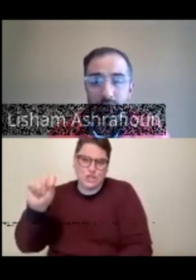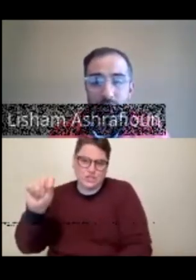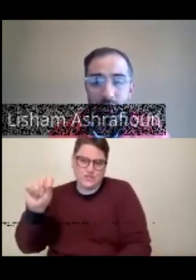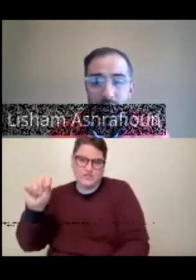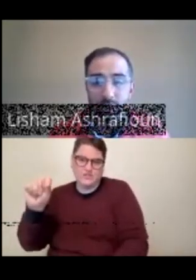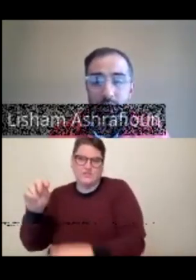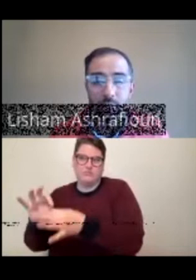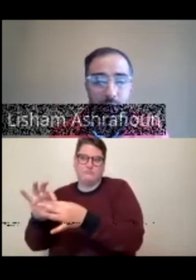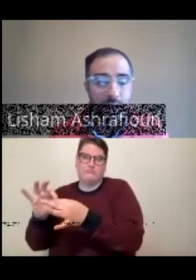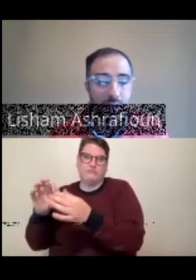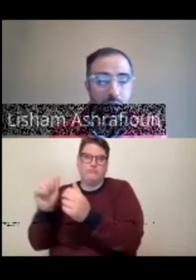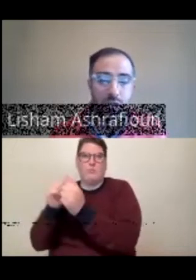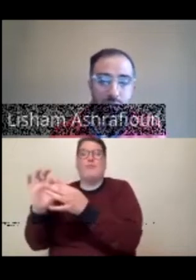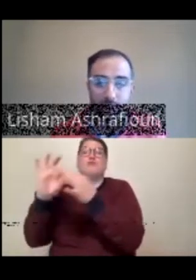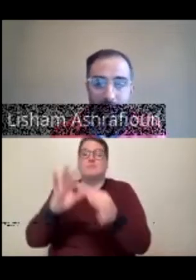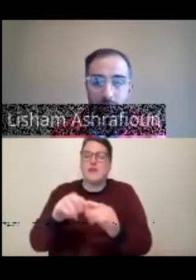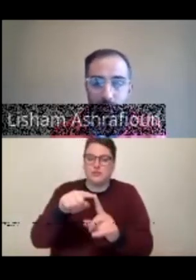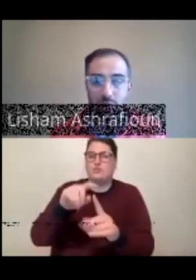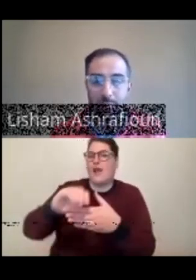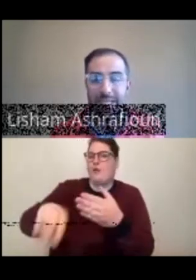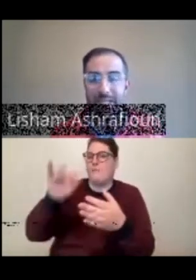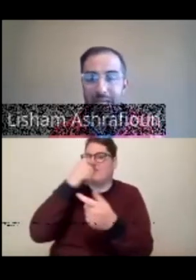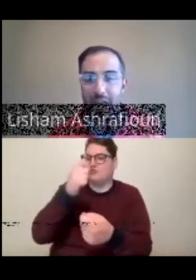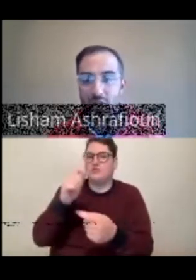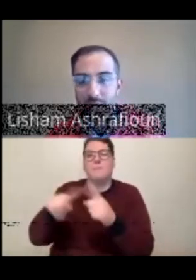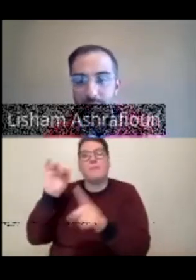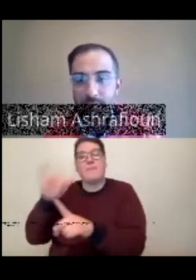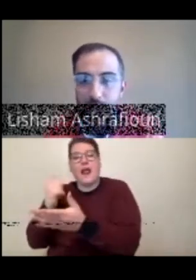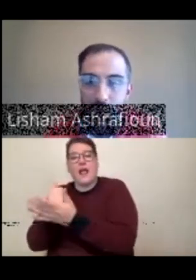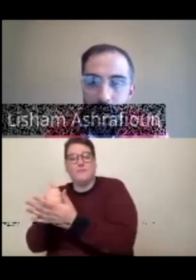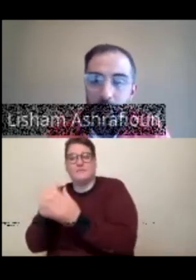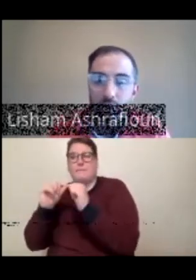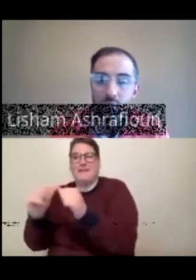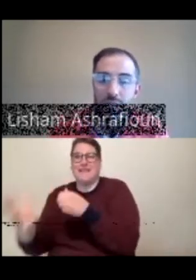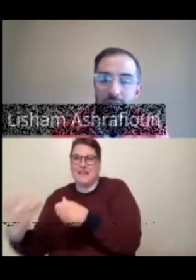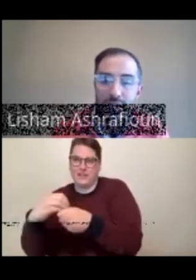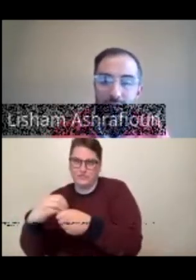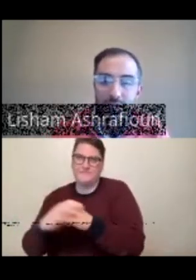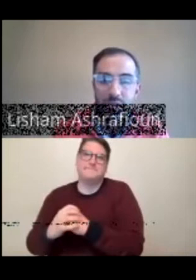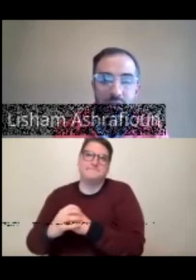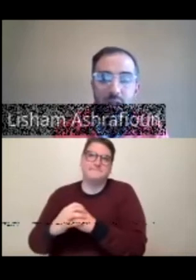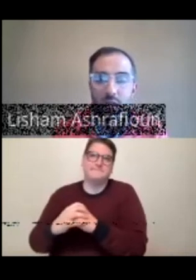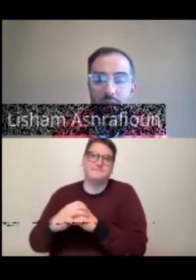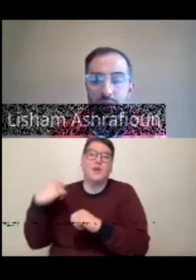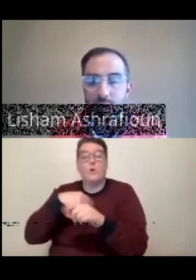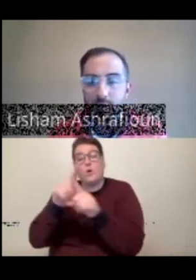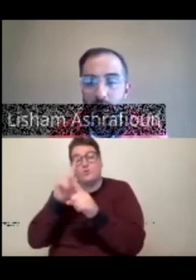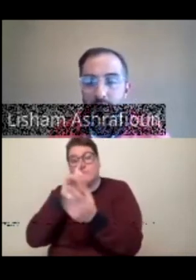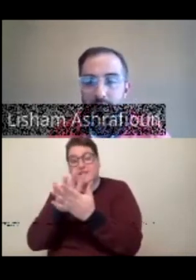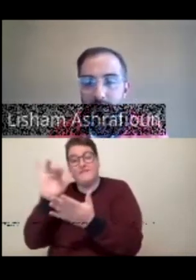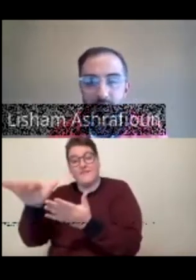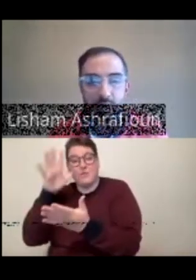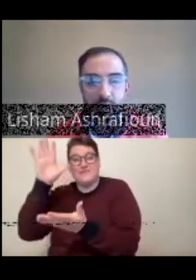outcomes of interest, but should help to sort of maintain engagement. And we also believe that it decreases the likelihood